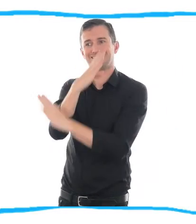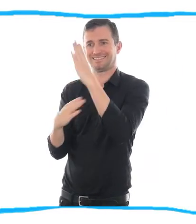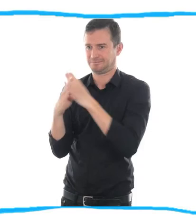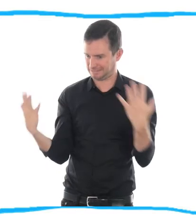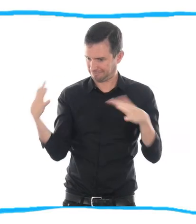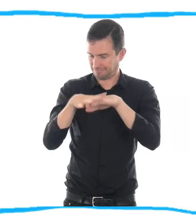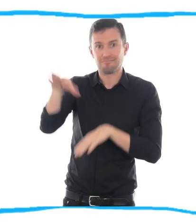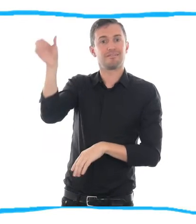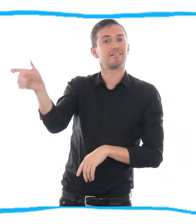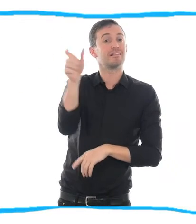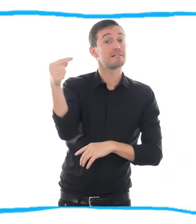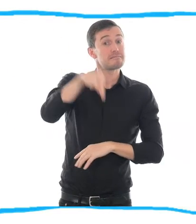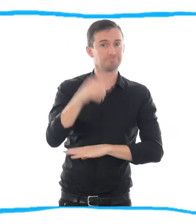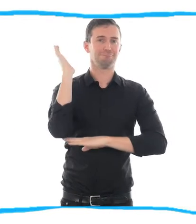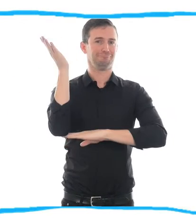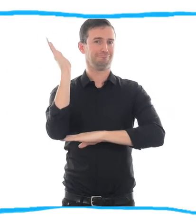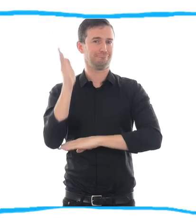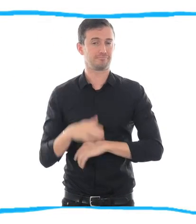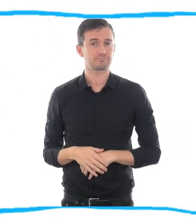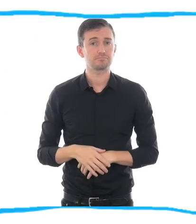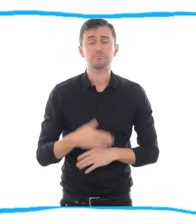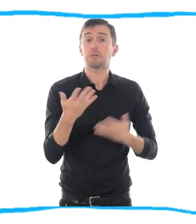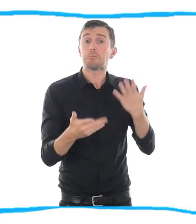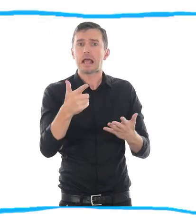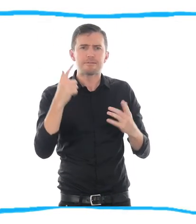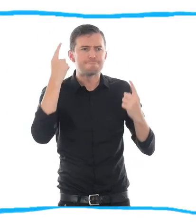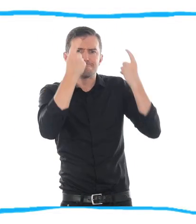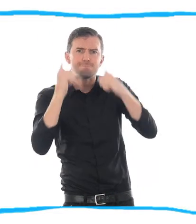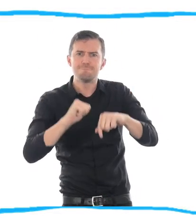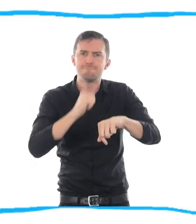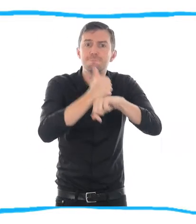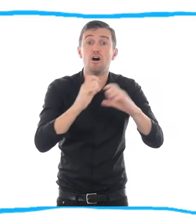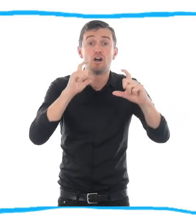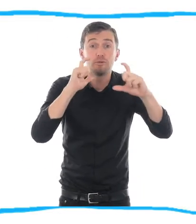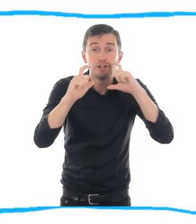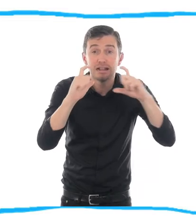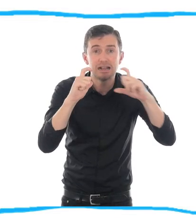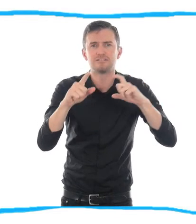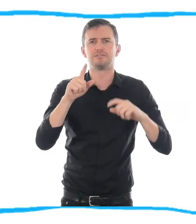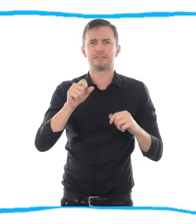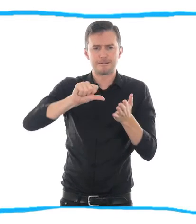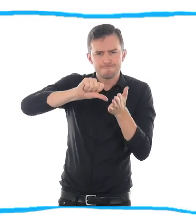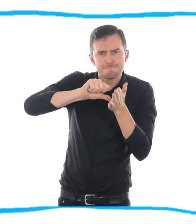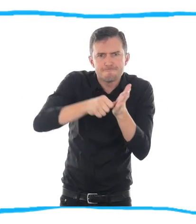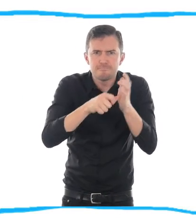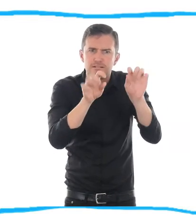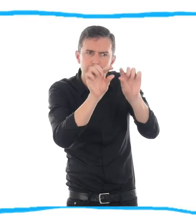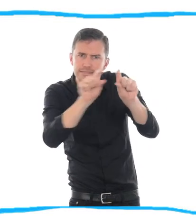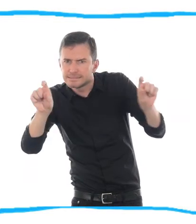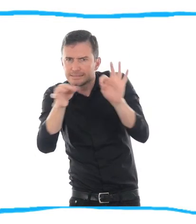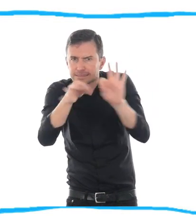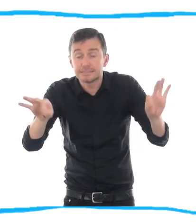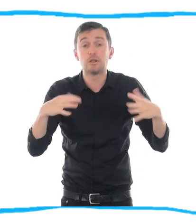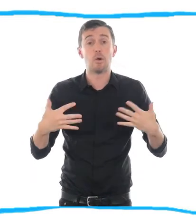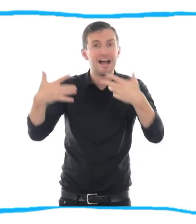work. If you are creating any sort of communication, you can choose to highlight a sentence, statistic, or quote with a